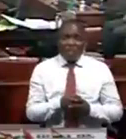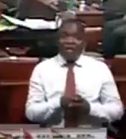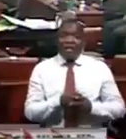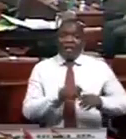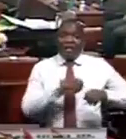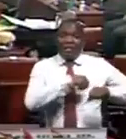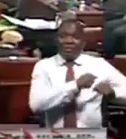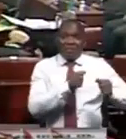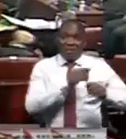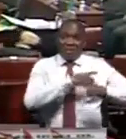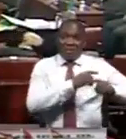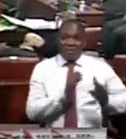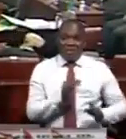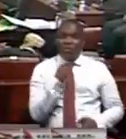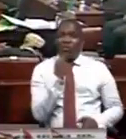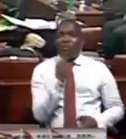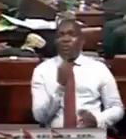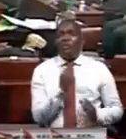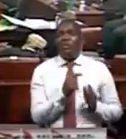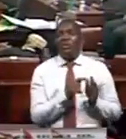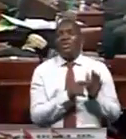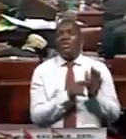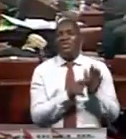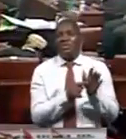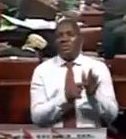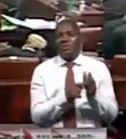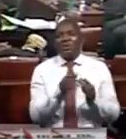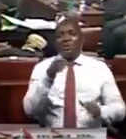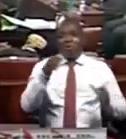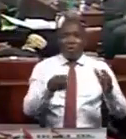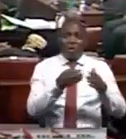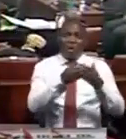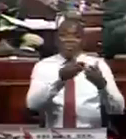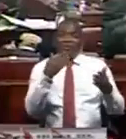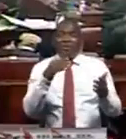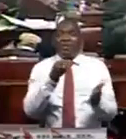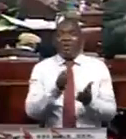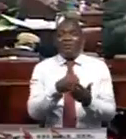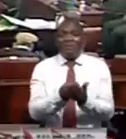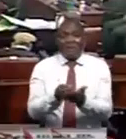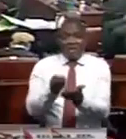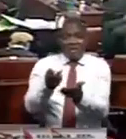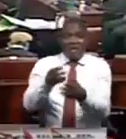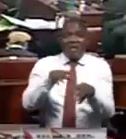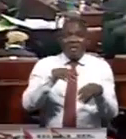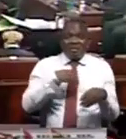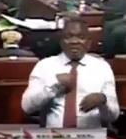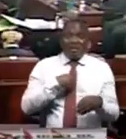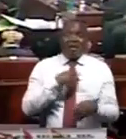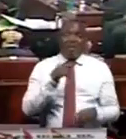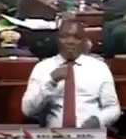who indicates to the court before evidence is taken that I will